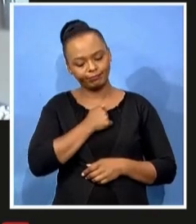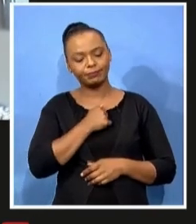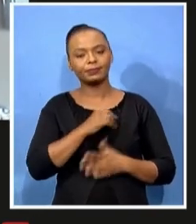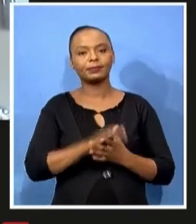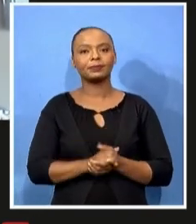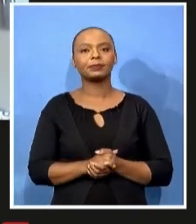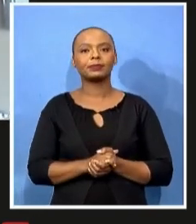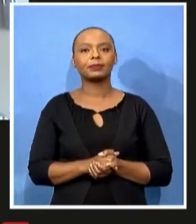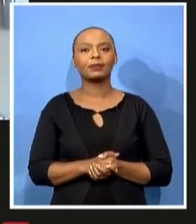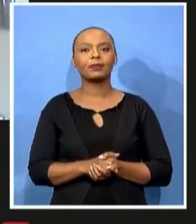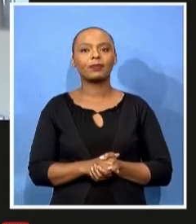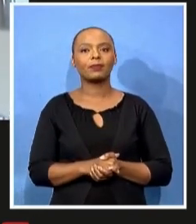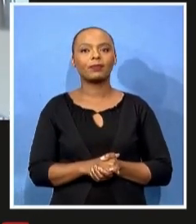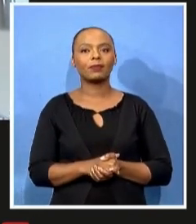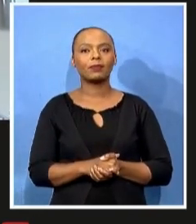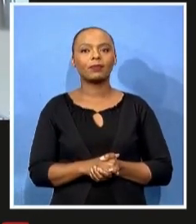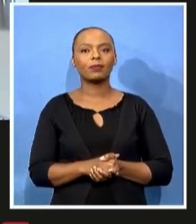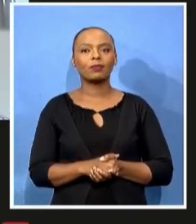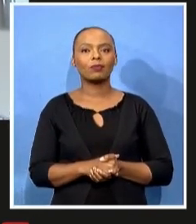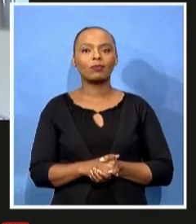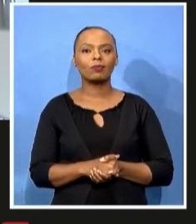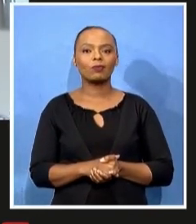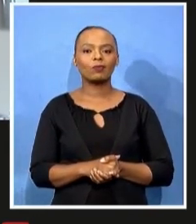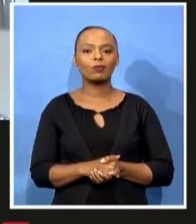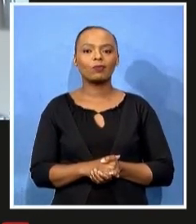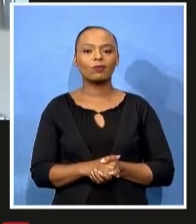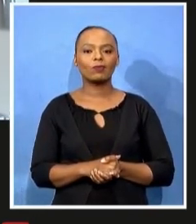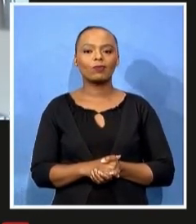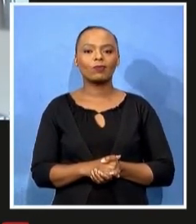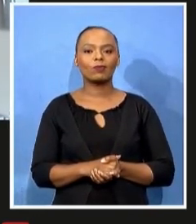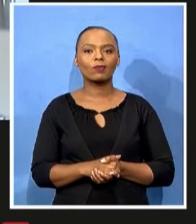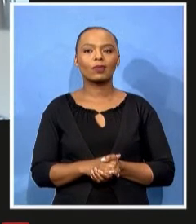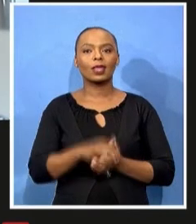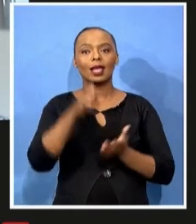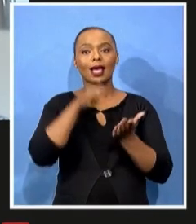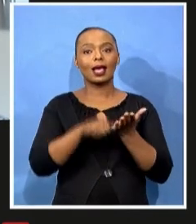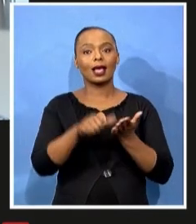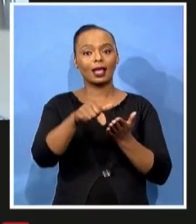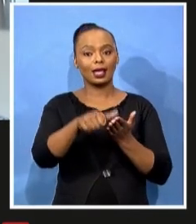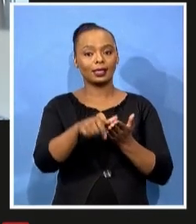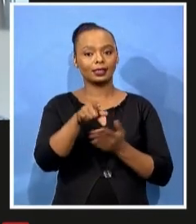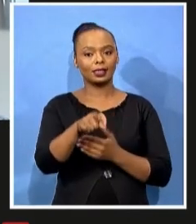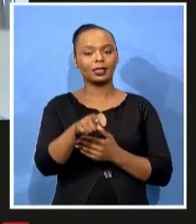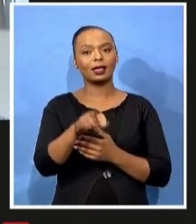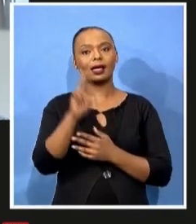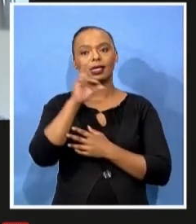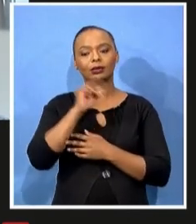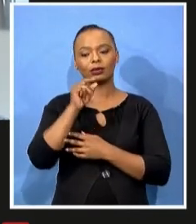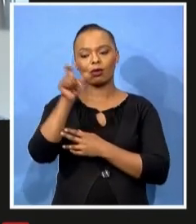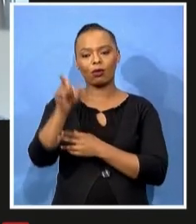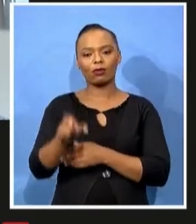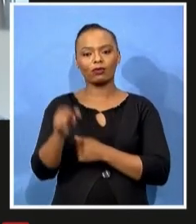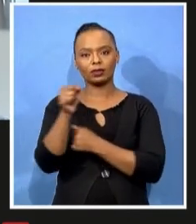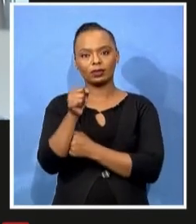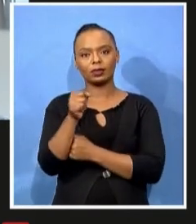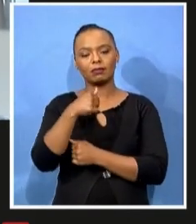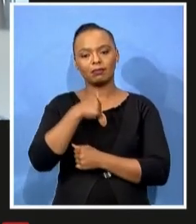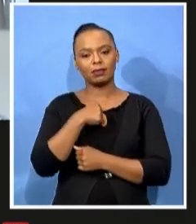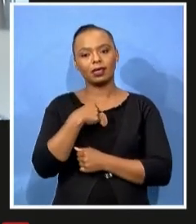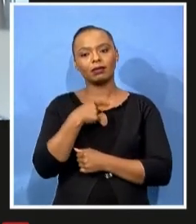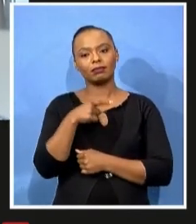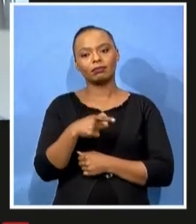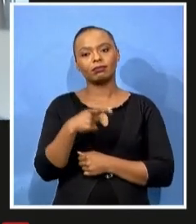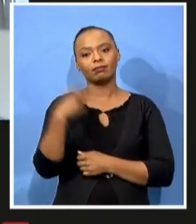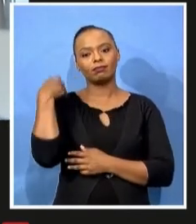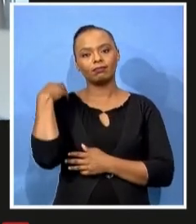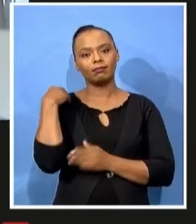going to the Speaker's office, wherein as Minister, I've also requested to make a statement to the House. And so hopefully